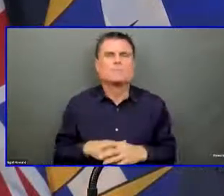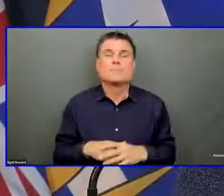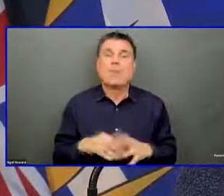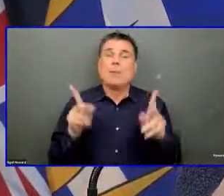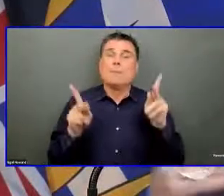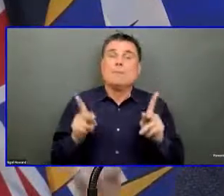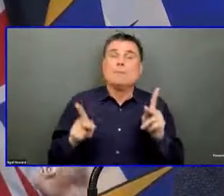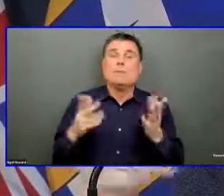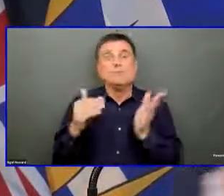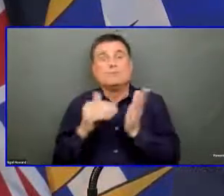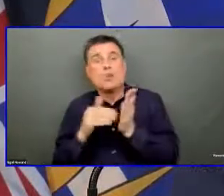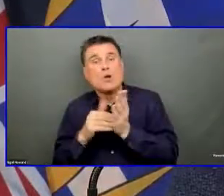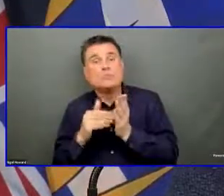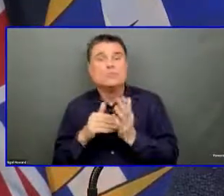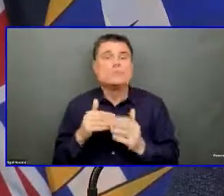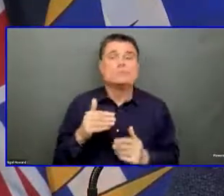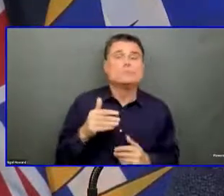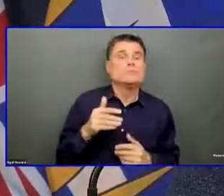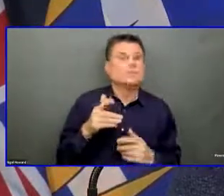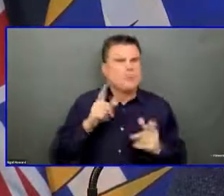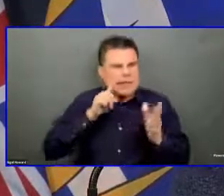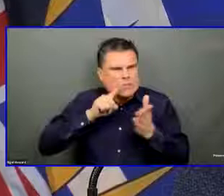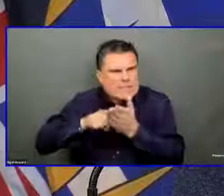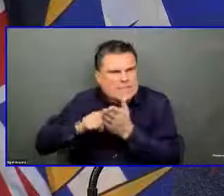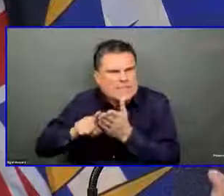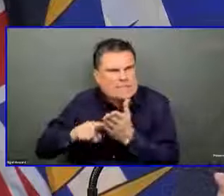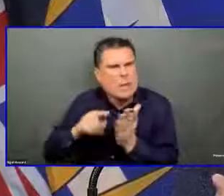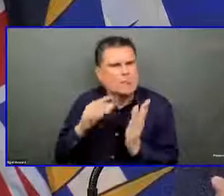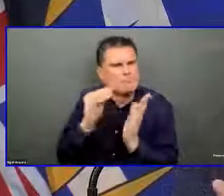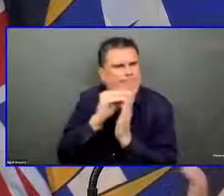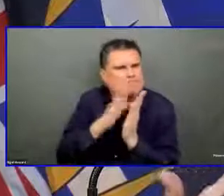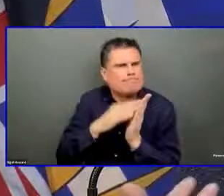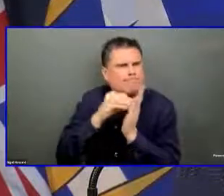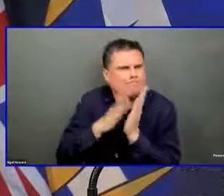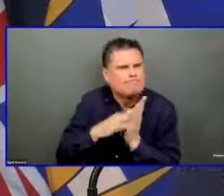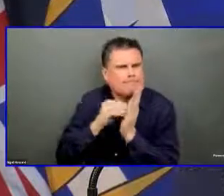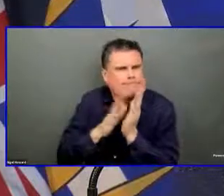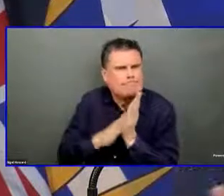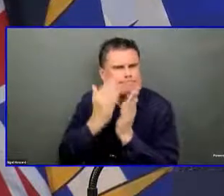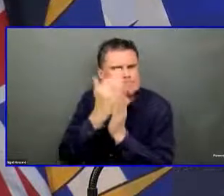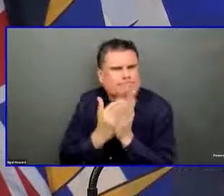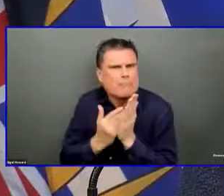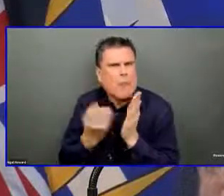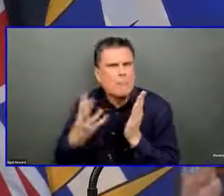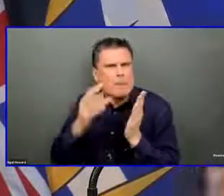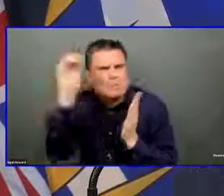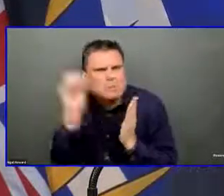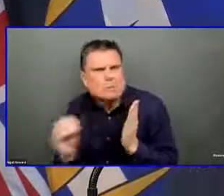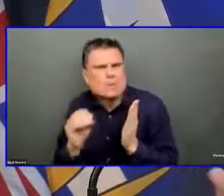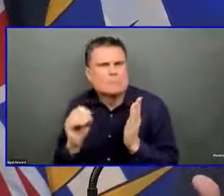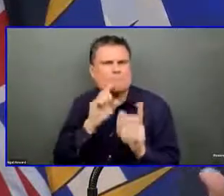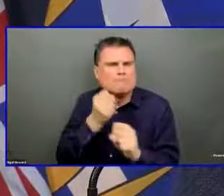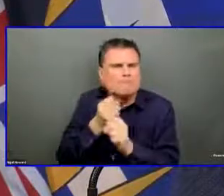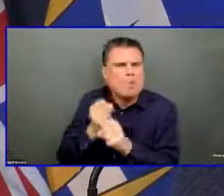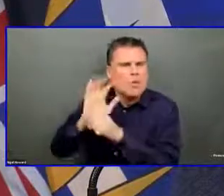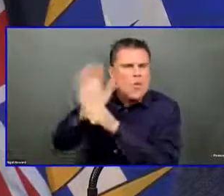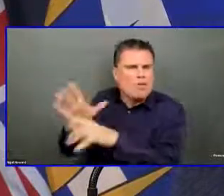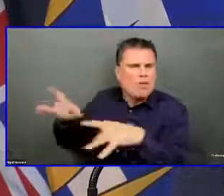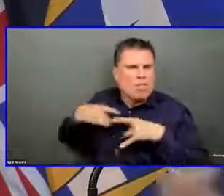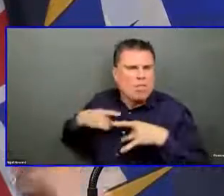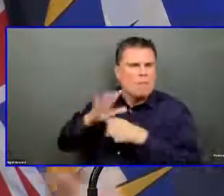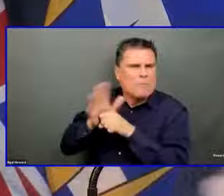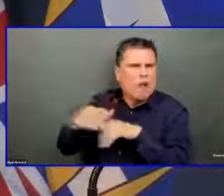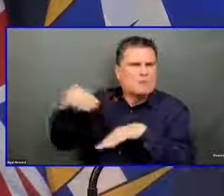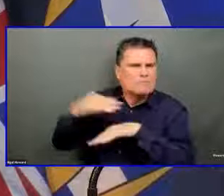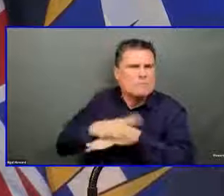both here in BC and across the country to put together that picture over time. So I don't have that data. It's not like we're